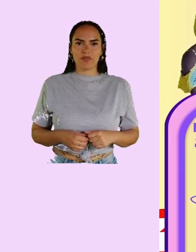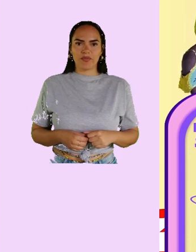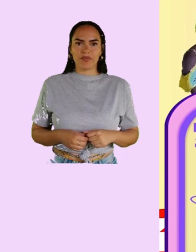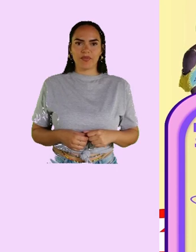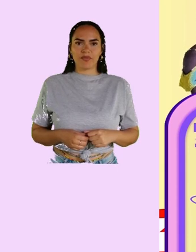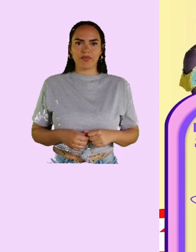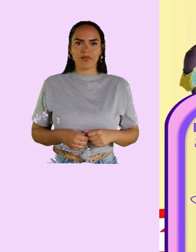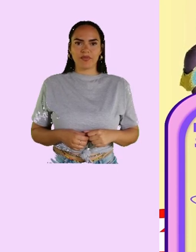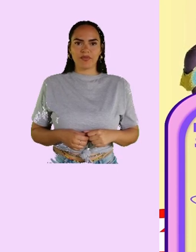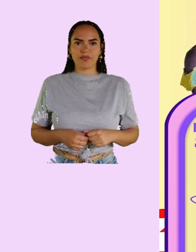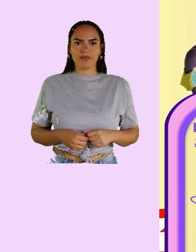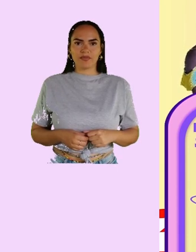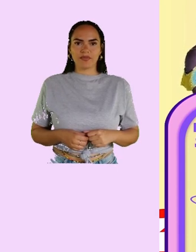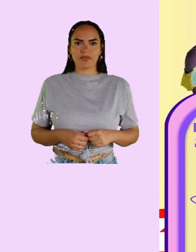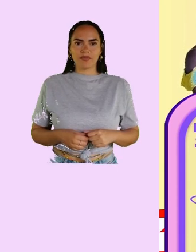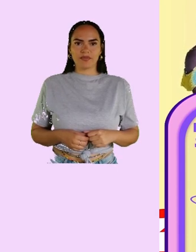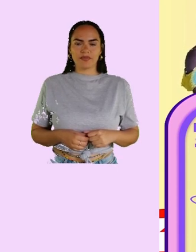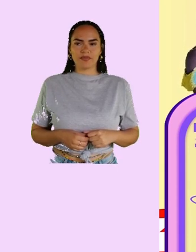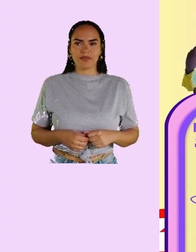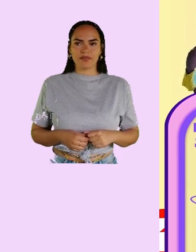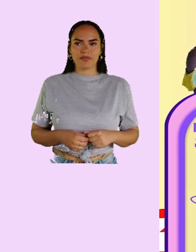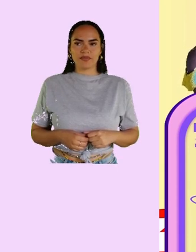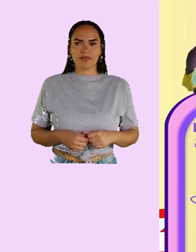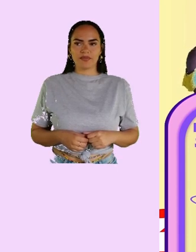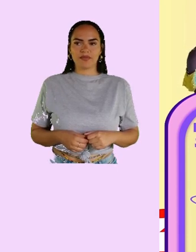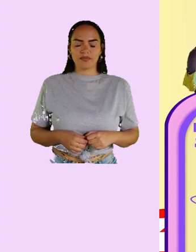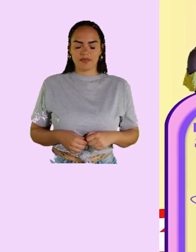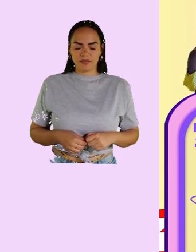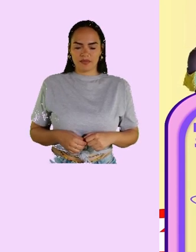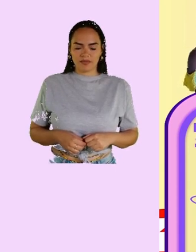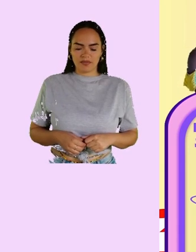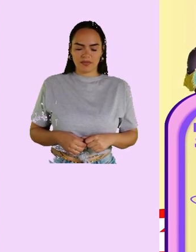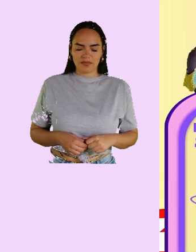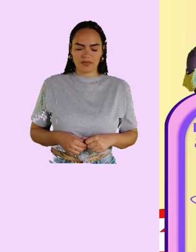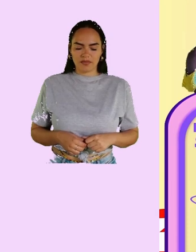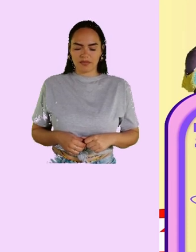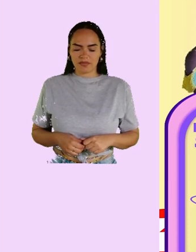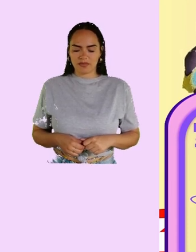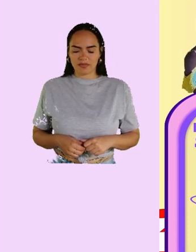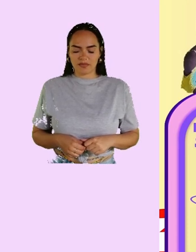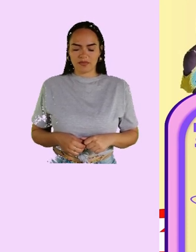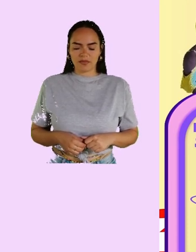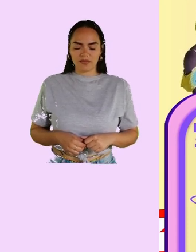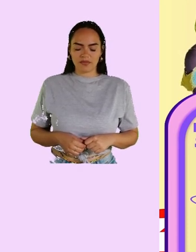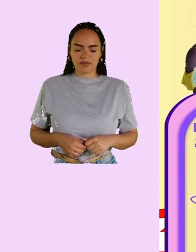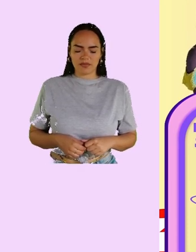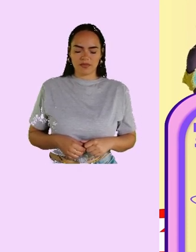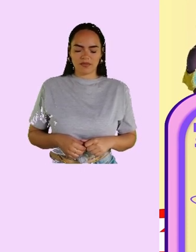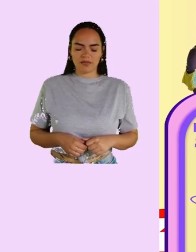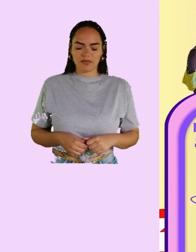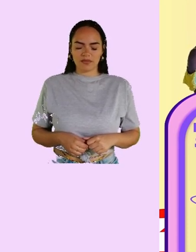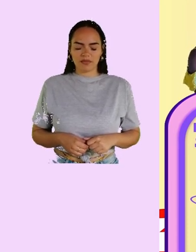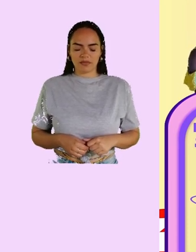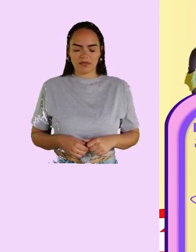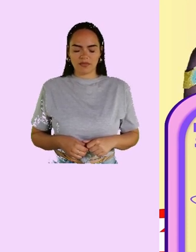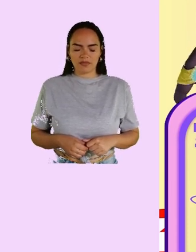150 Samirs answered Libra. Most guessed that because it is the same as our sun sign, but it turns out to also